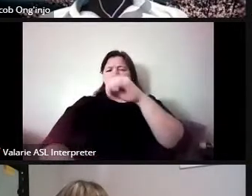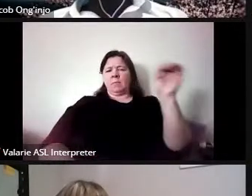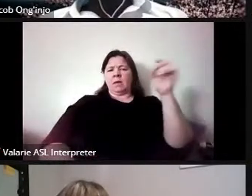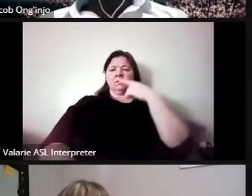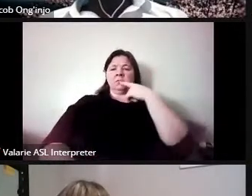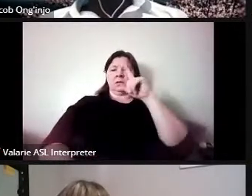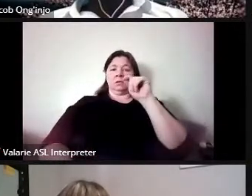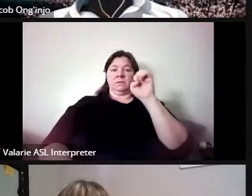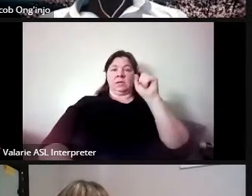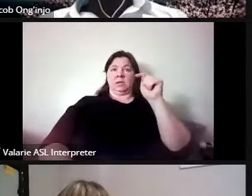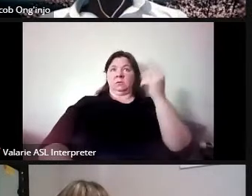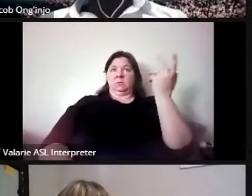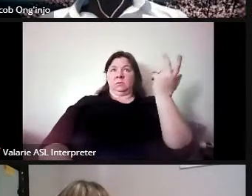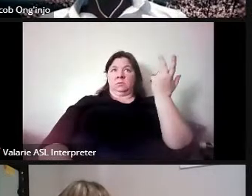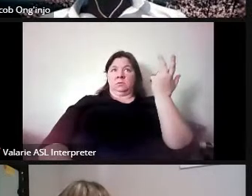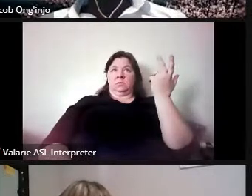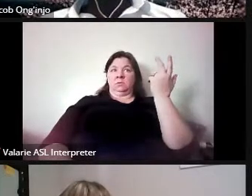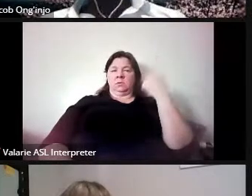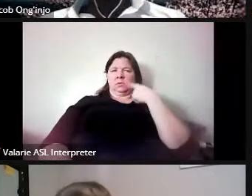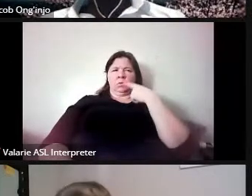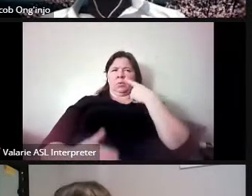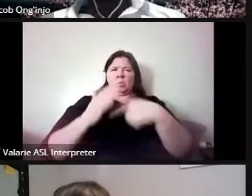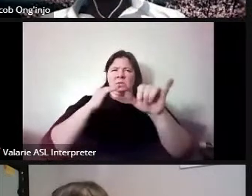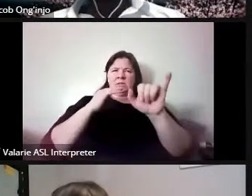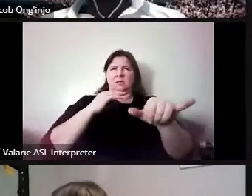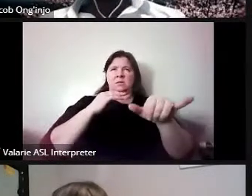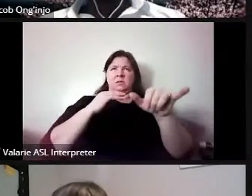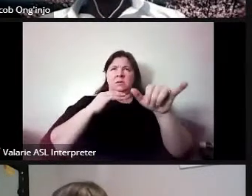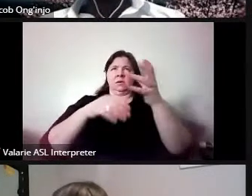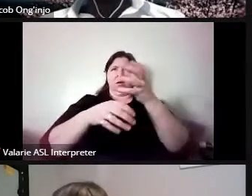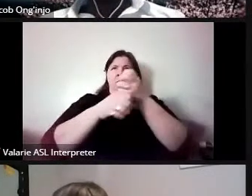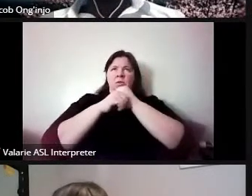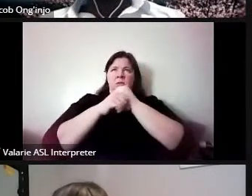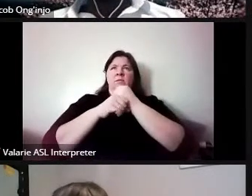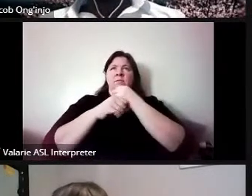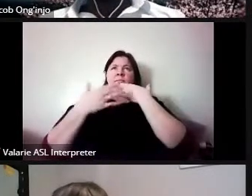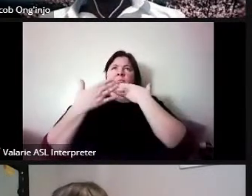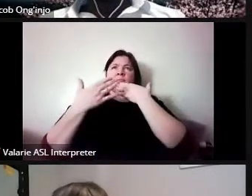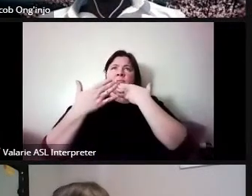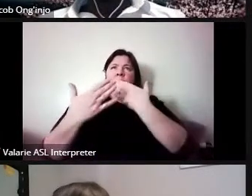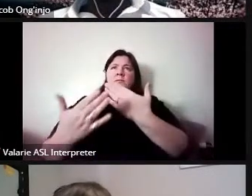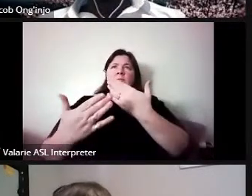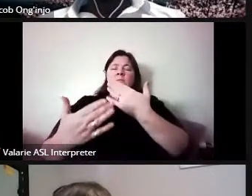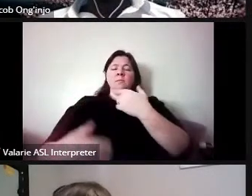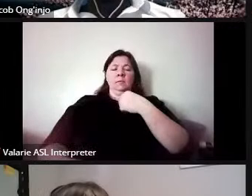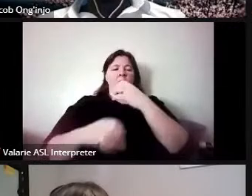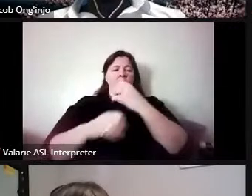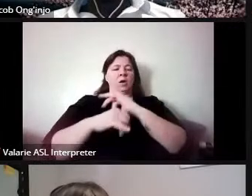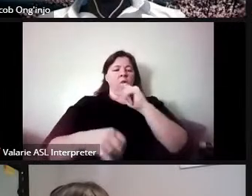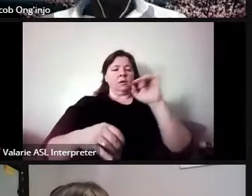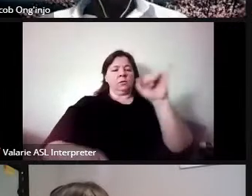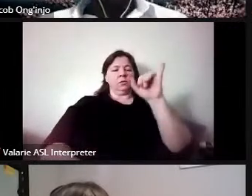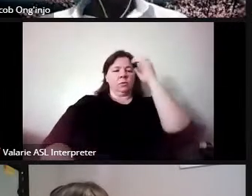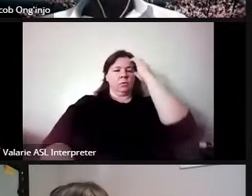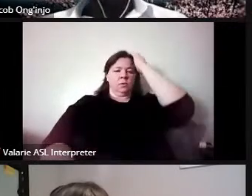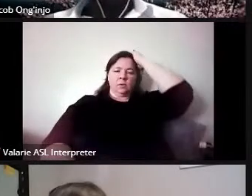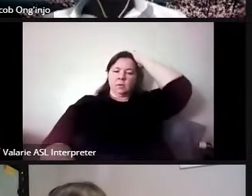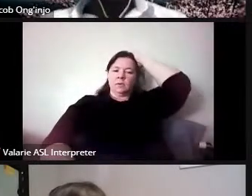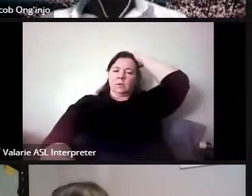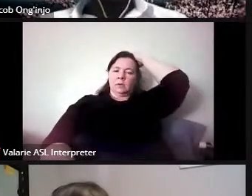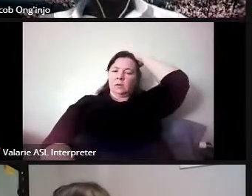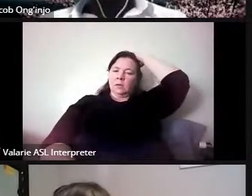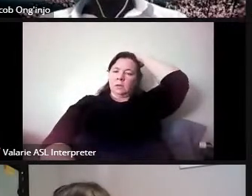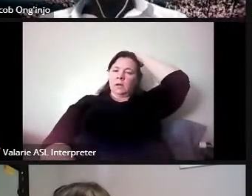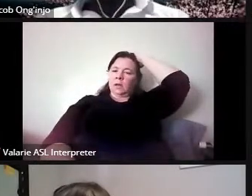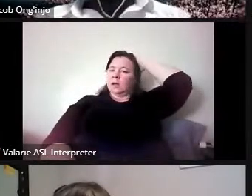test. And I thought, what is this? And I just said test received. Thank you. So I don't know. I got it too. Okay, so I don't have